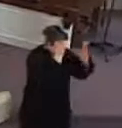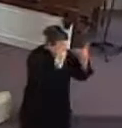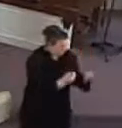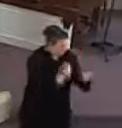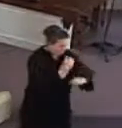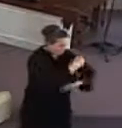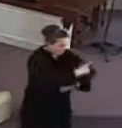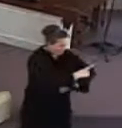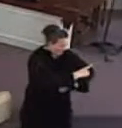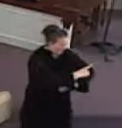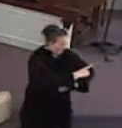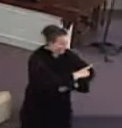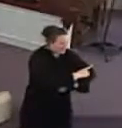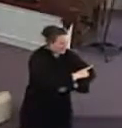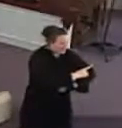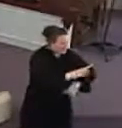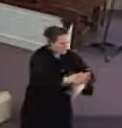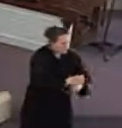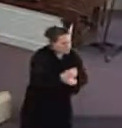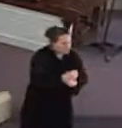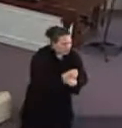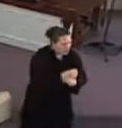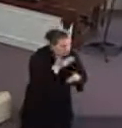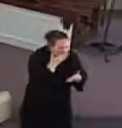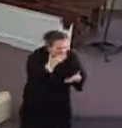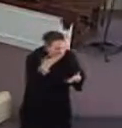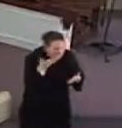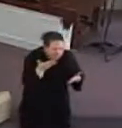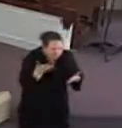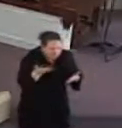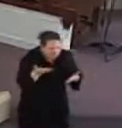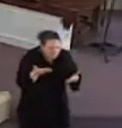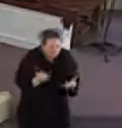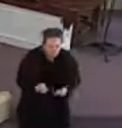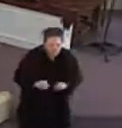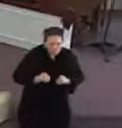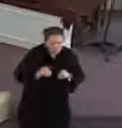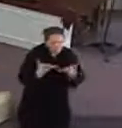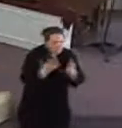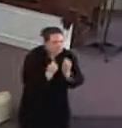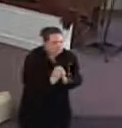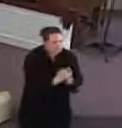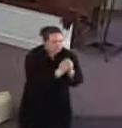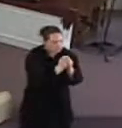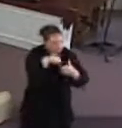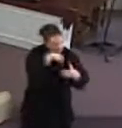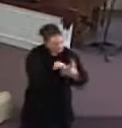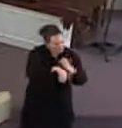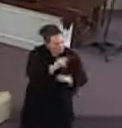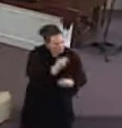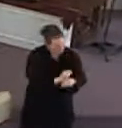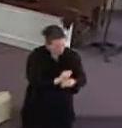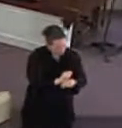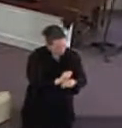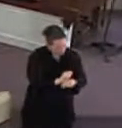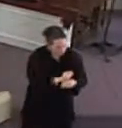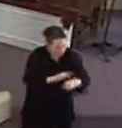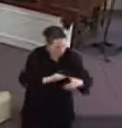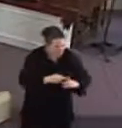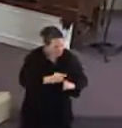to take some incense and they were going to offer it as worship in the tabernacle. And as they began